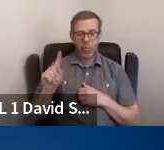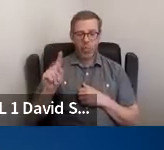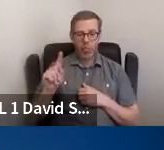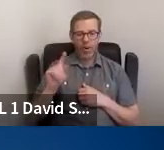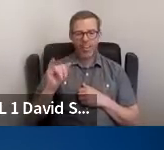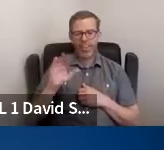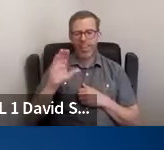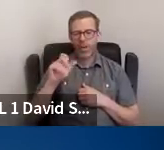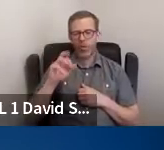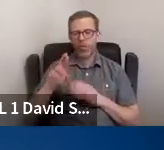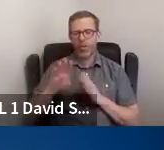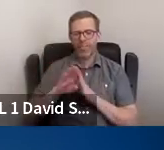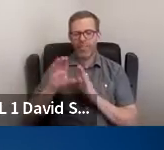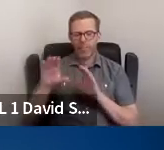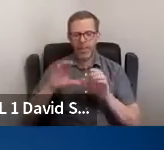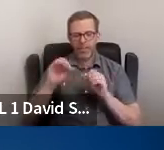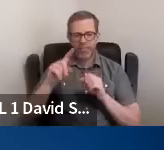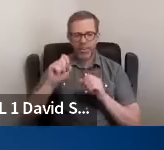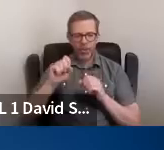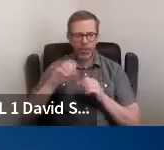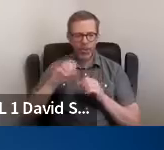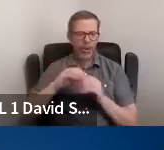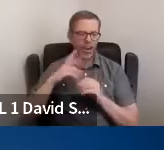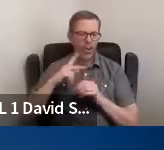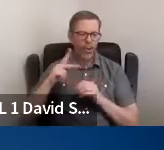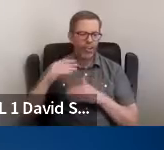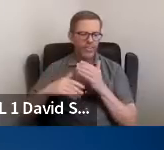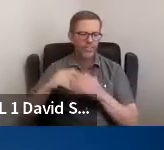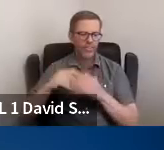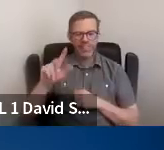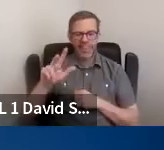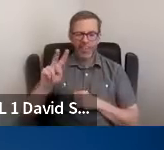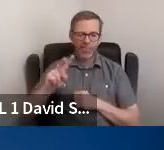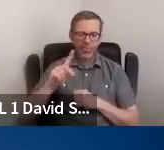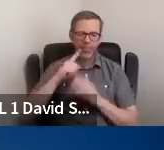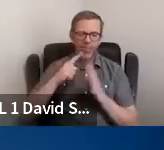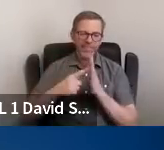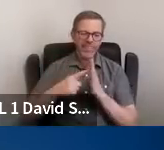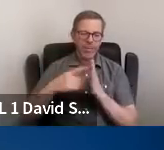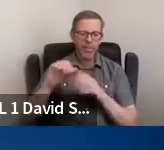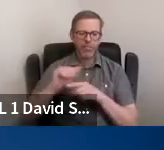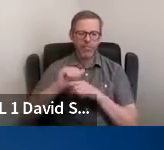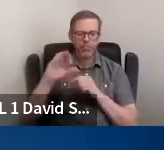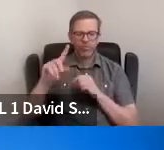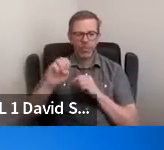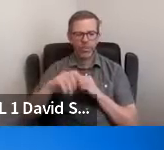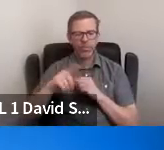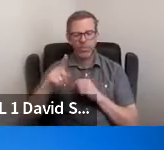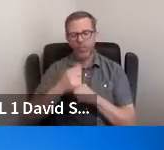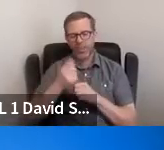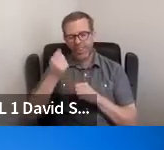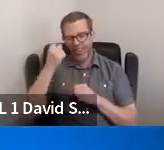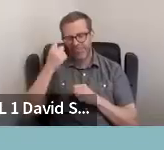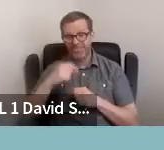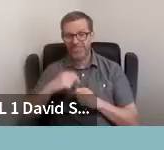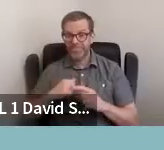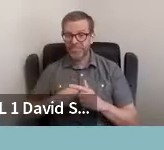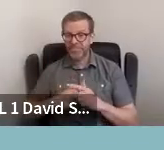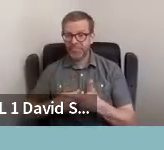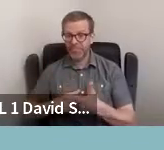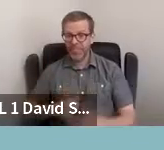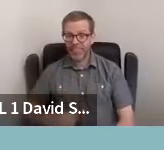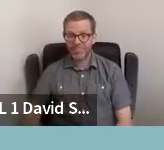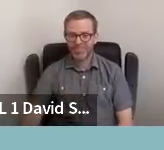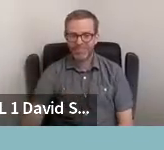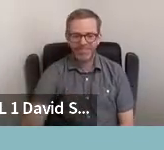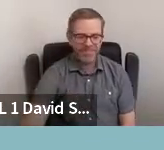career development activity code in our K series. T32, an example of a training code. You get the picture. Hopefully that